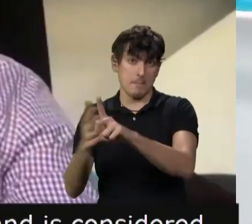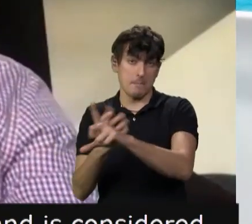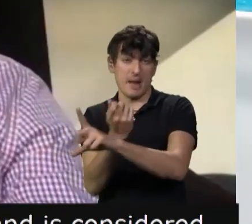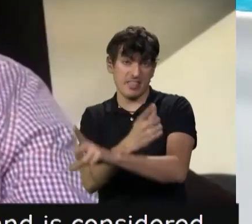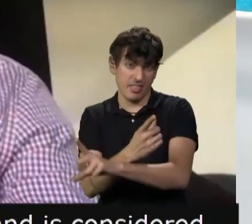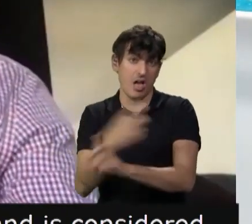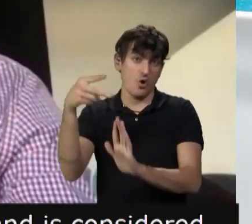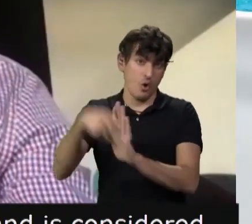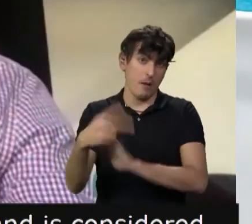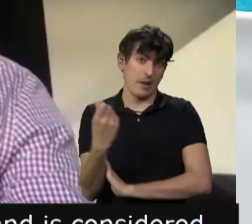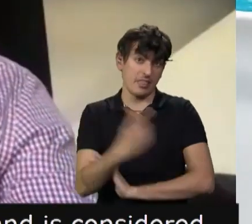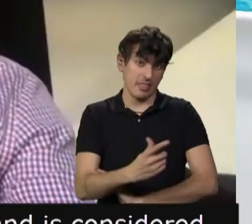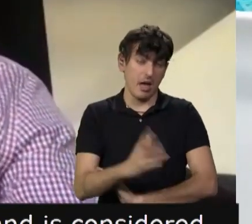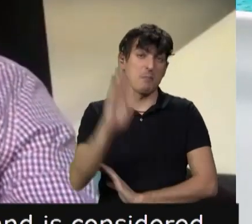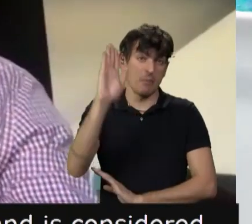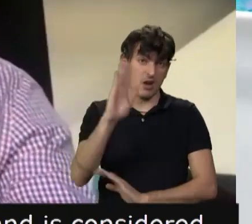including